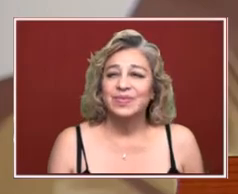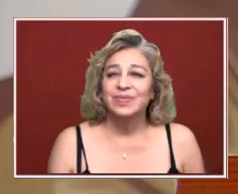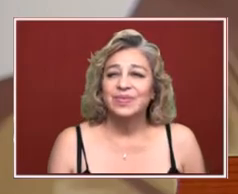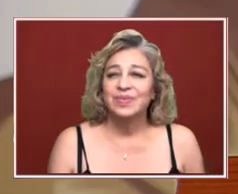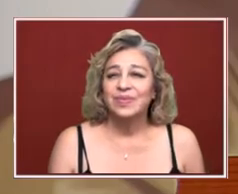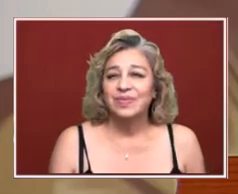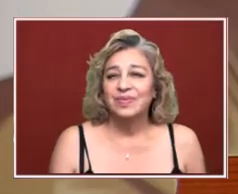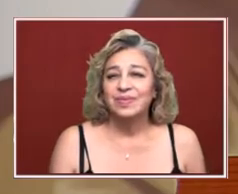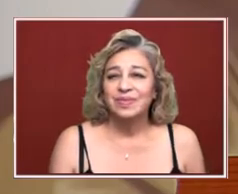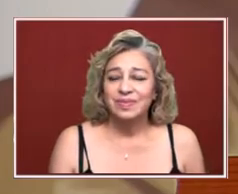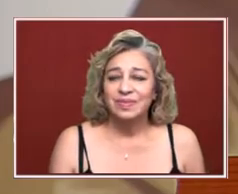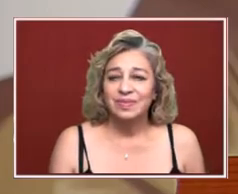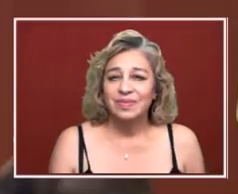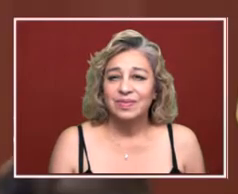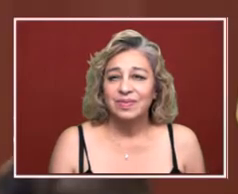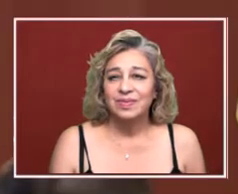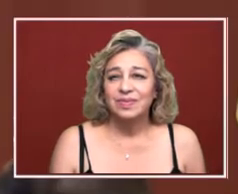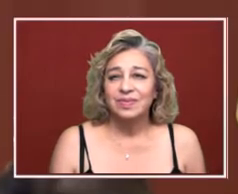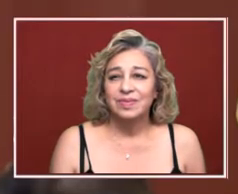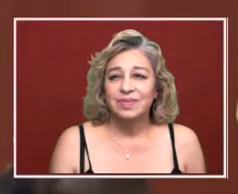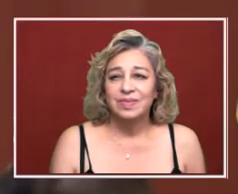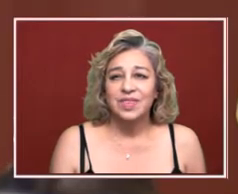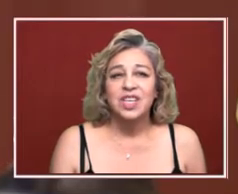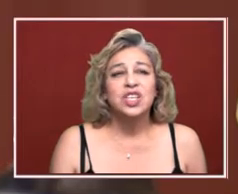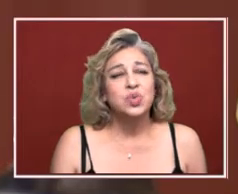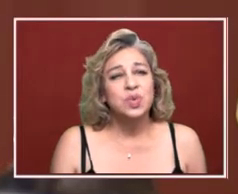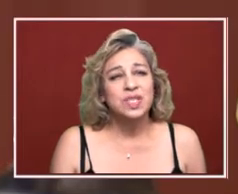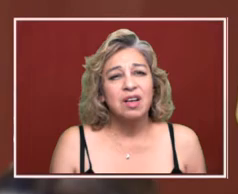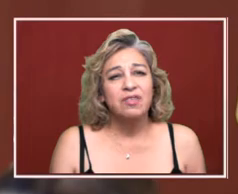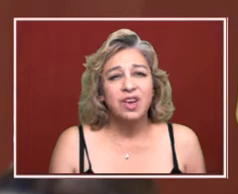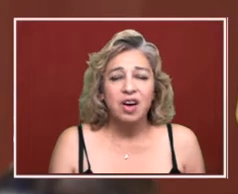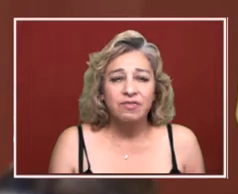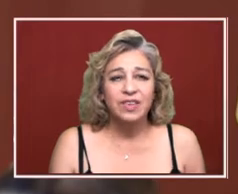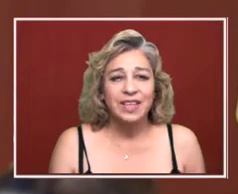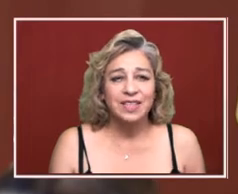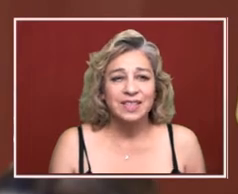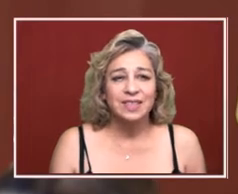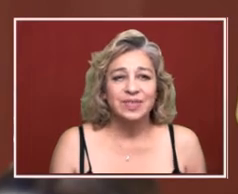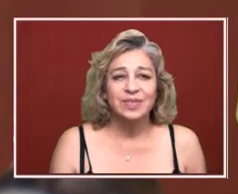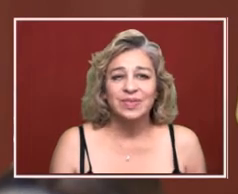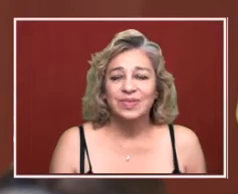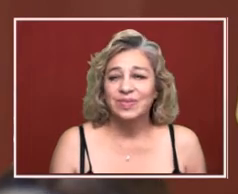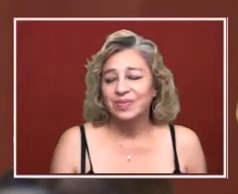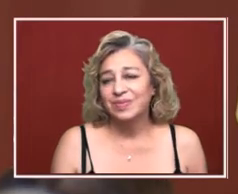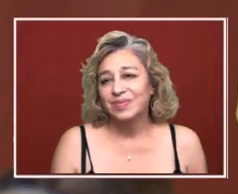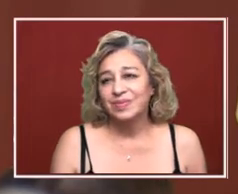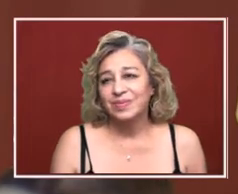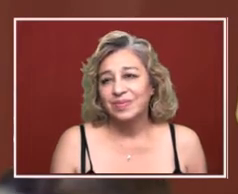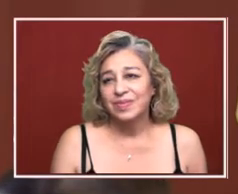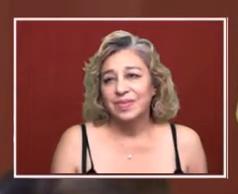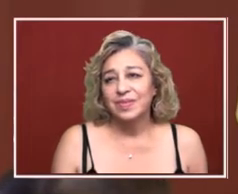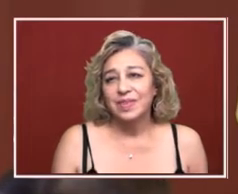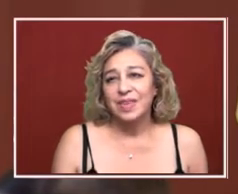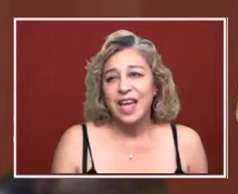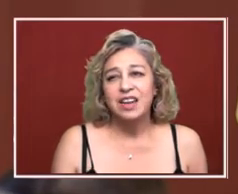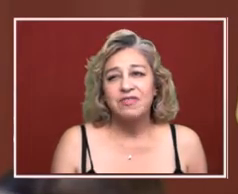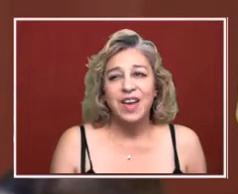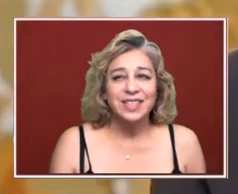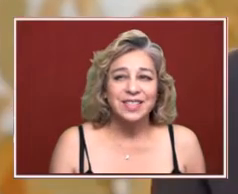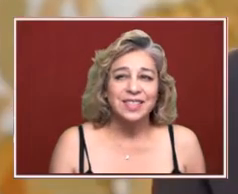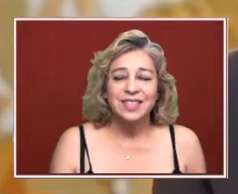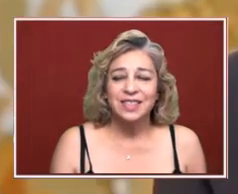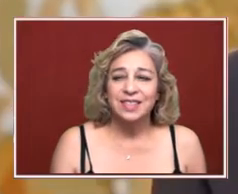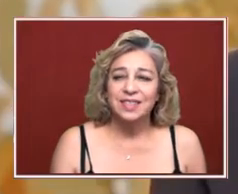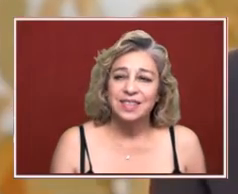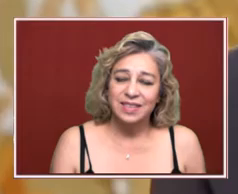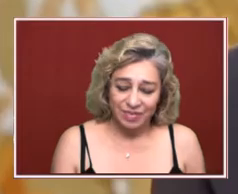A resolver conflictos. To resolve conflicts. Y avanzar. And